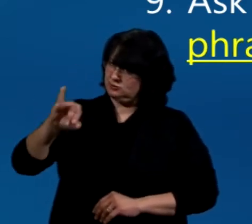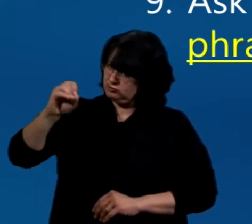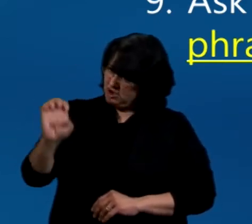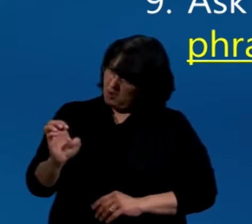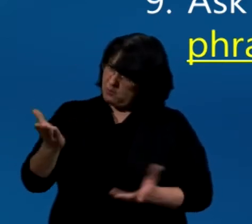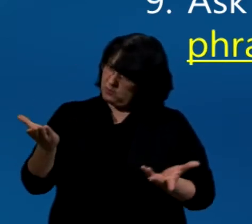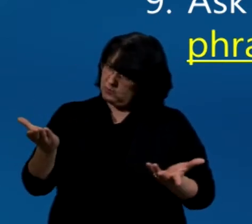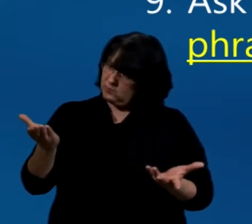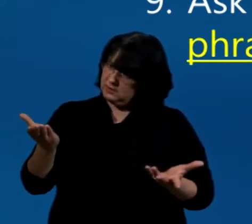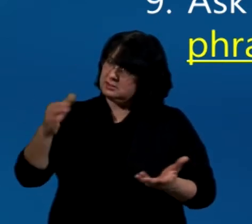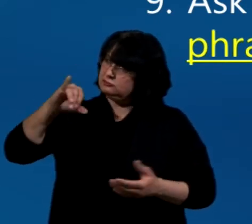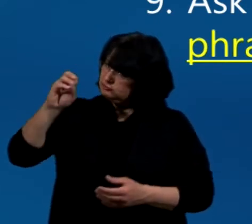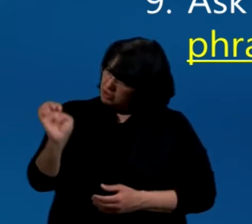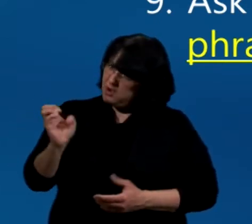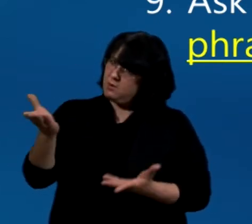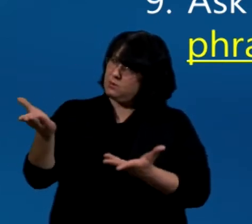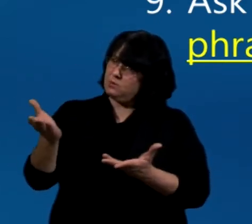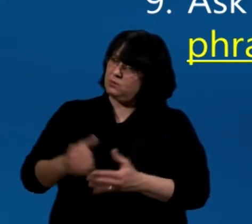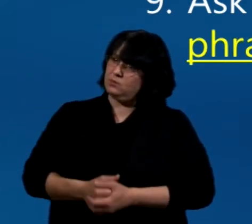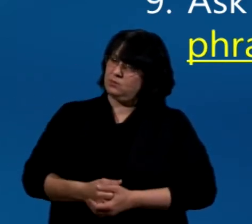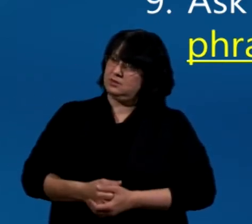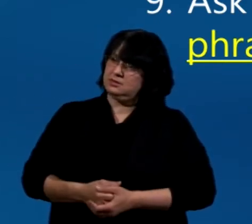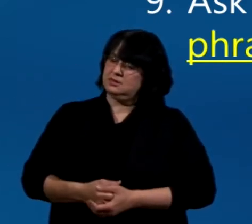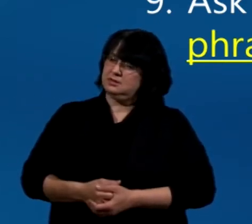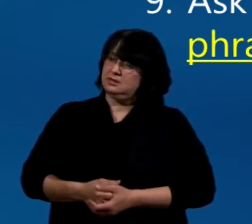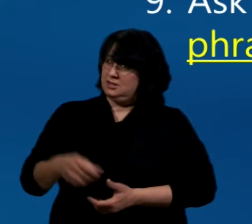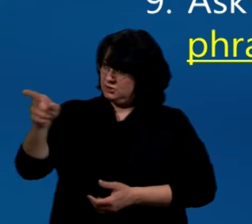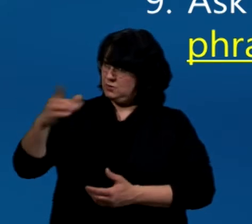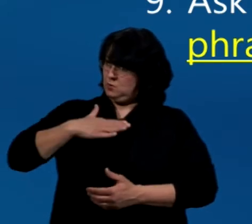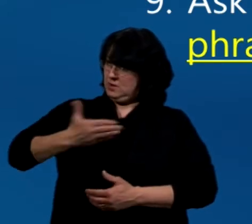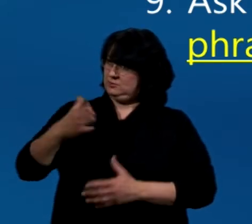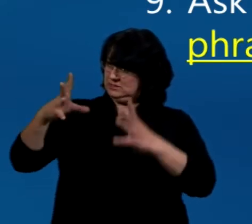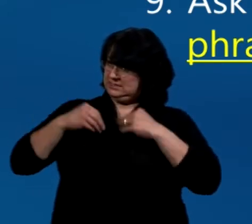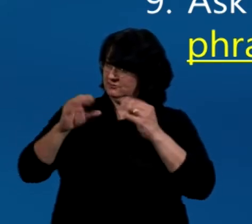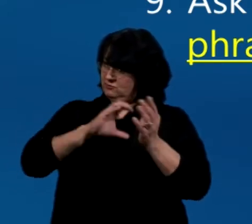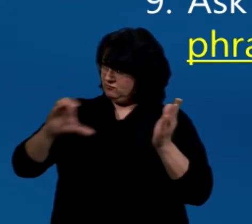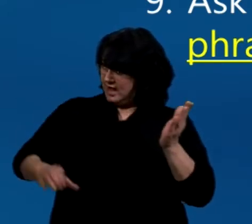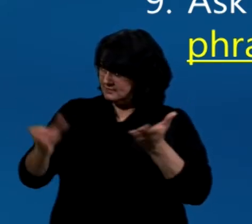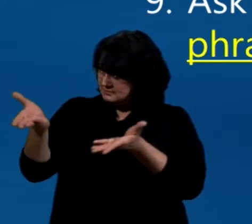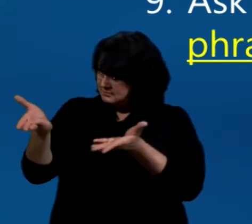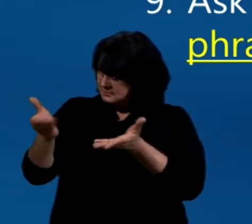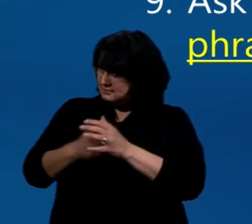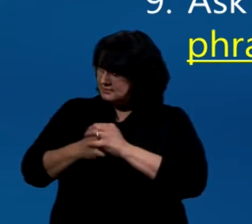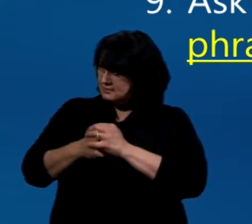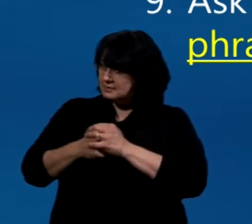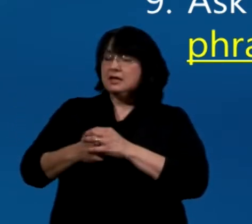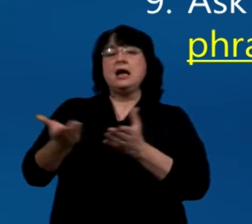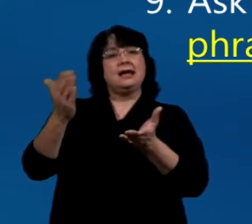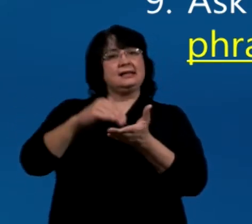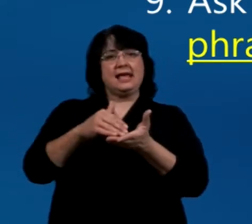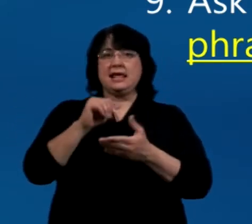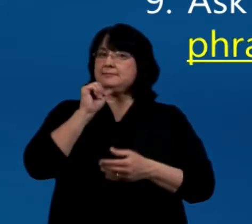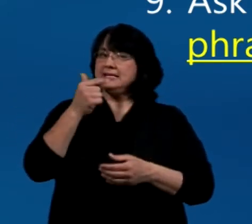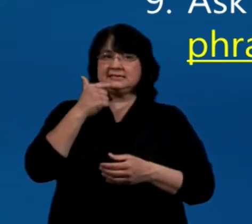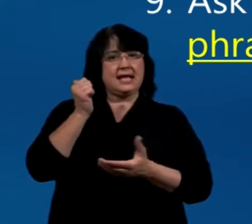here's the way I put it, Joe, are you willing to receive Christ? Again, I'm not saying amen. My